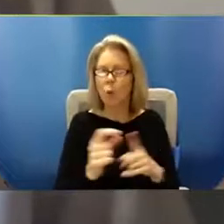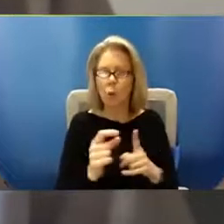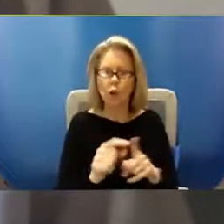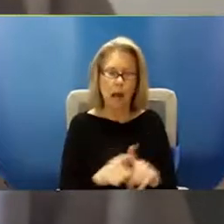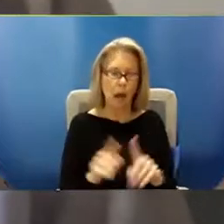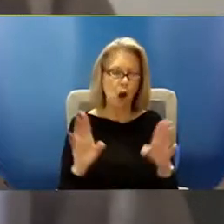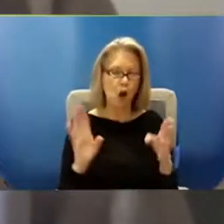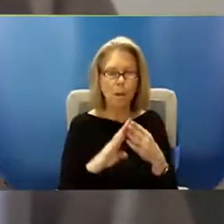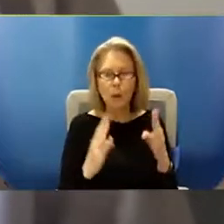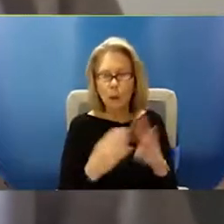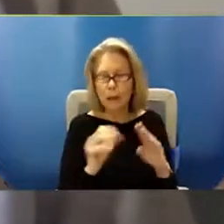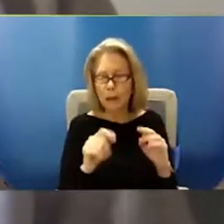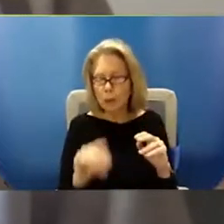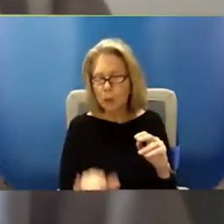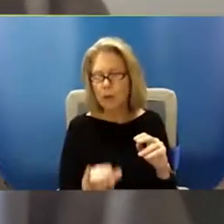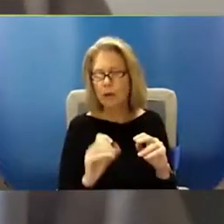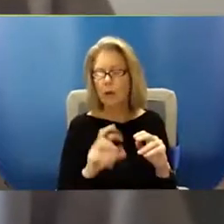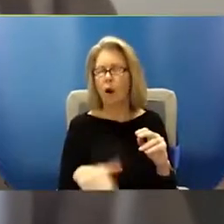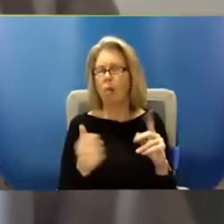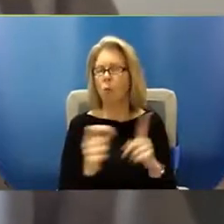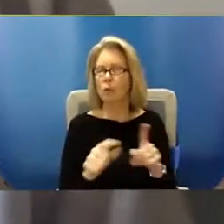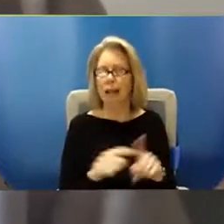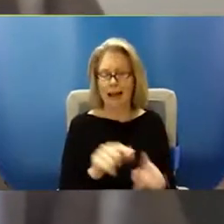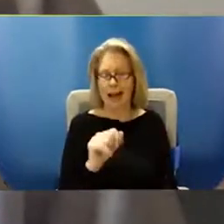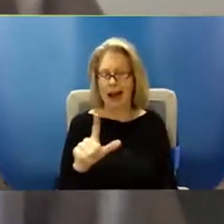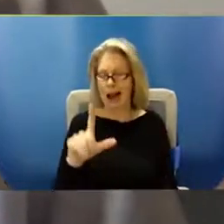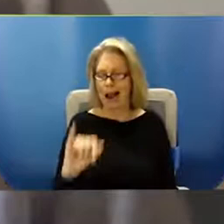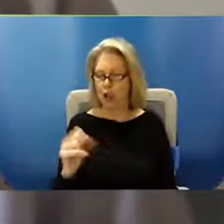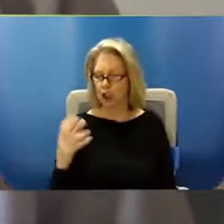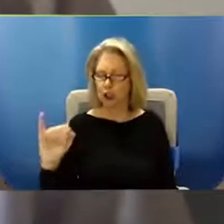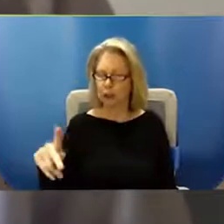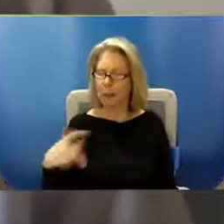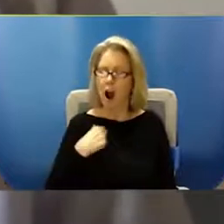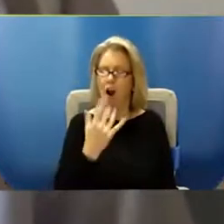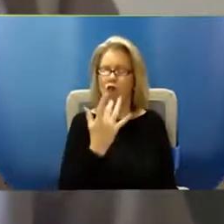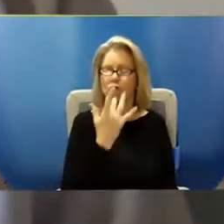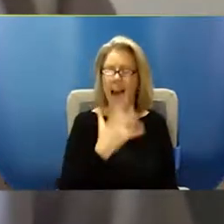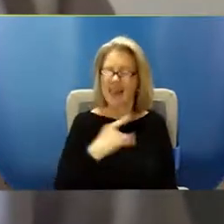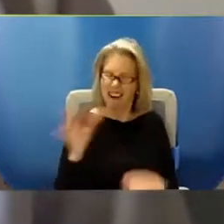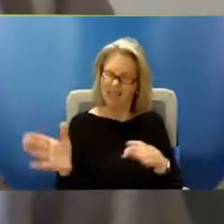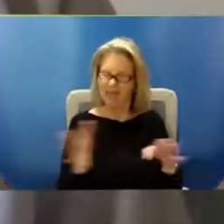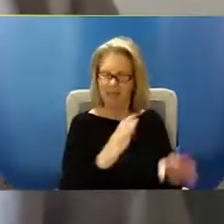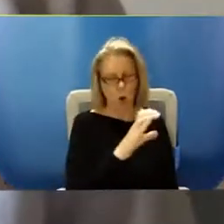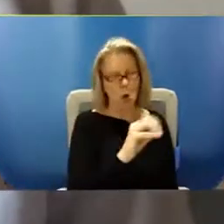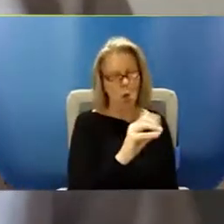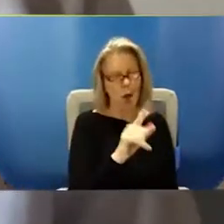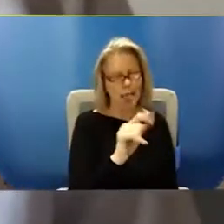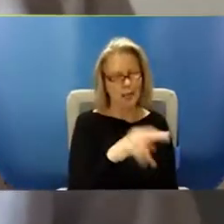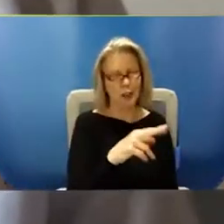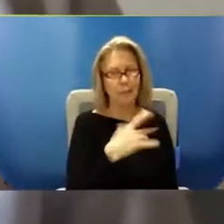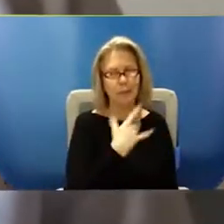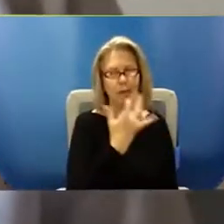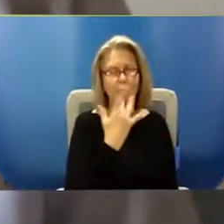of other words like community or other words such as allyship. I like this shift and